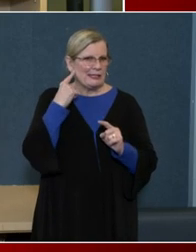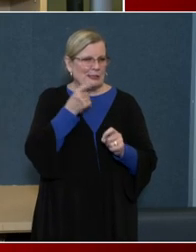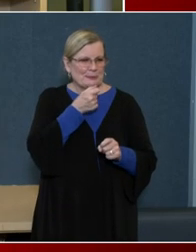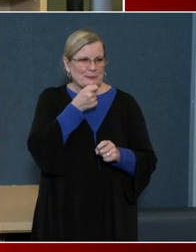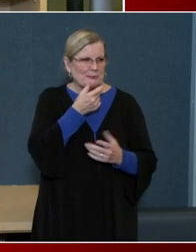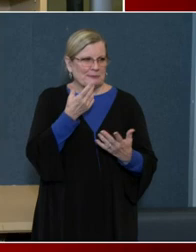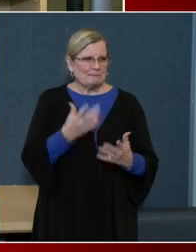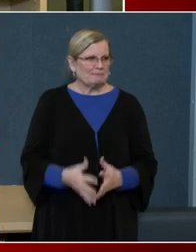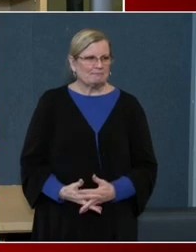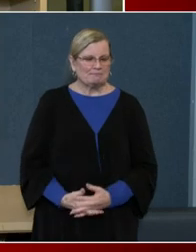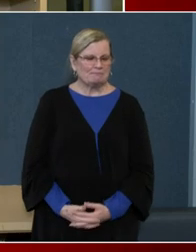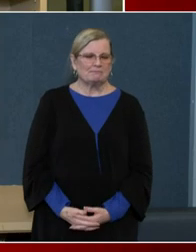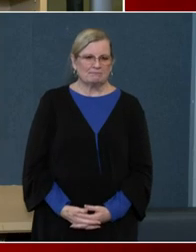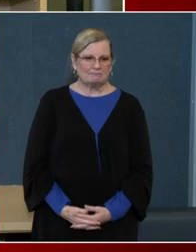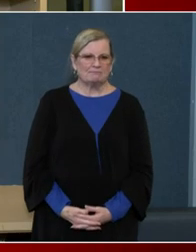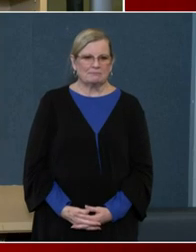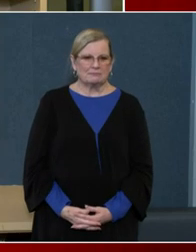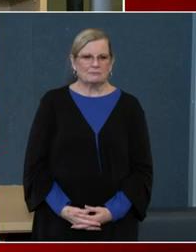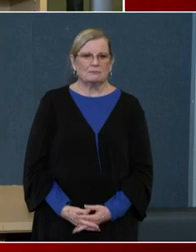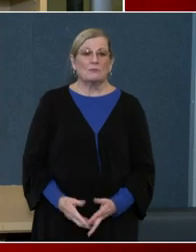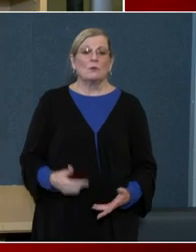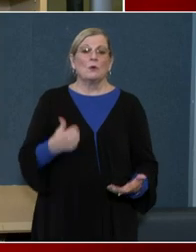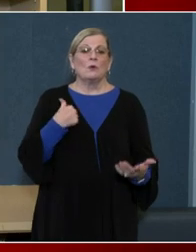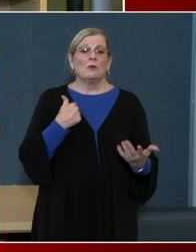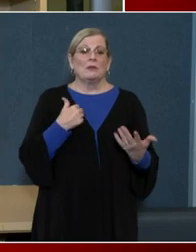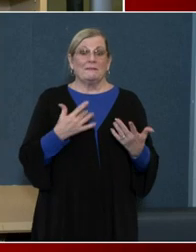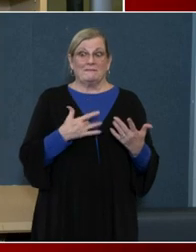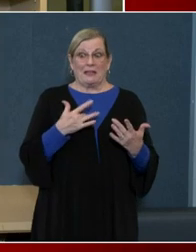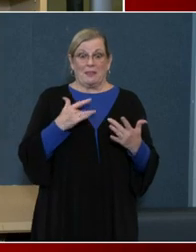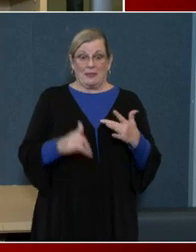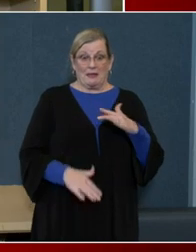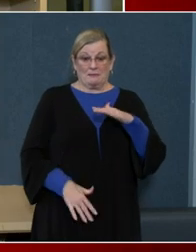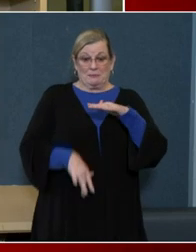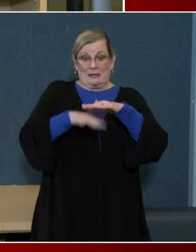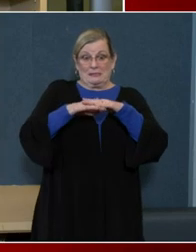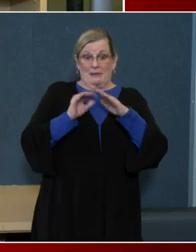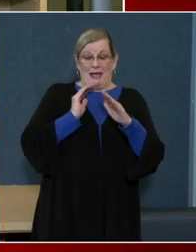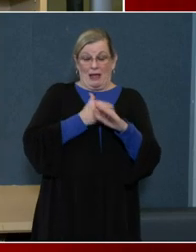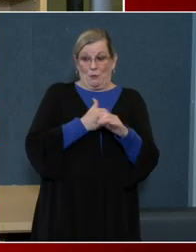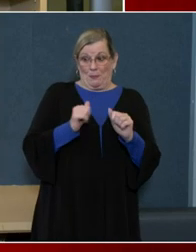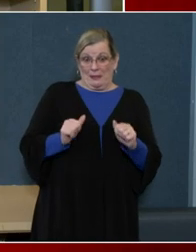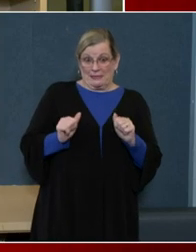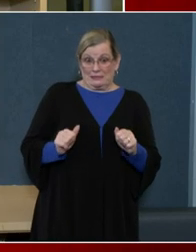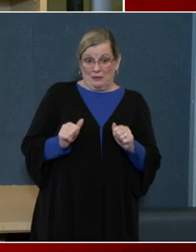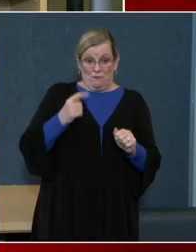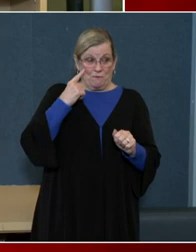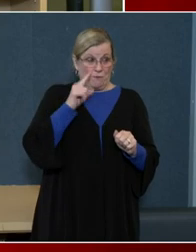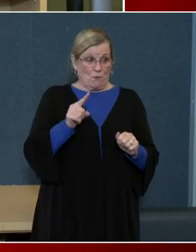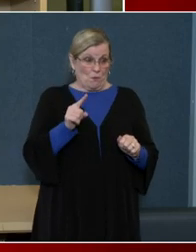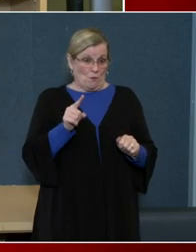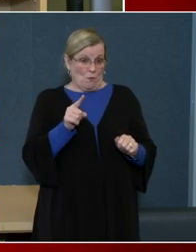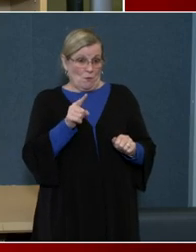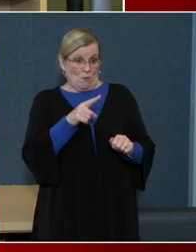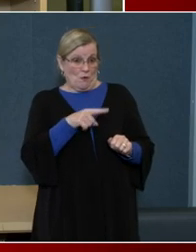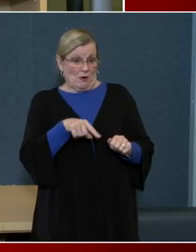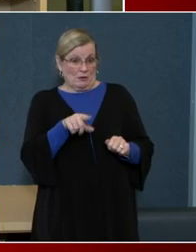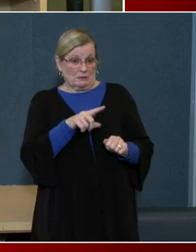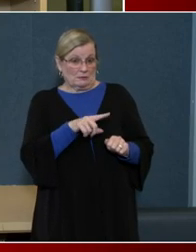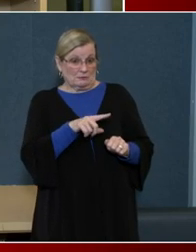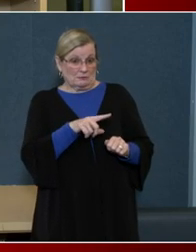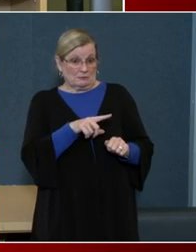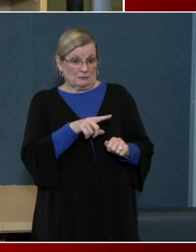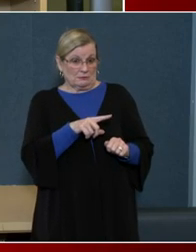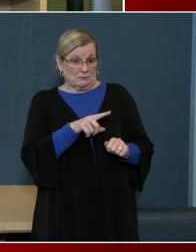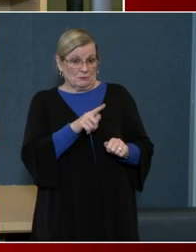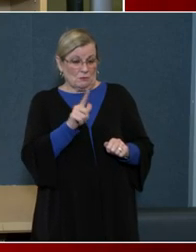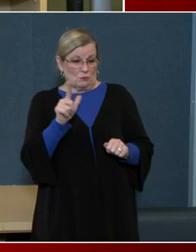believe that to maximize our capacity of the 21,000 seats, we would need